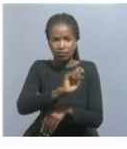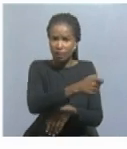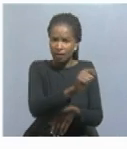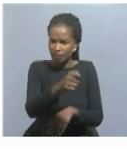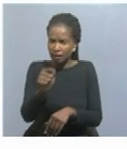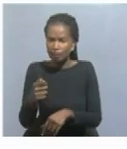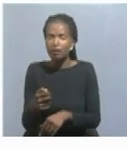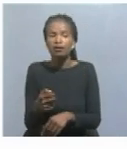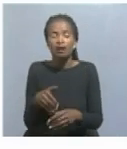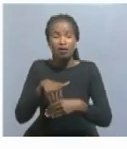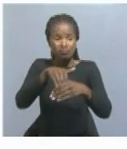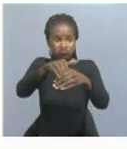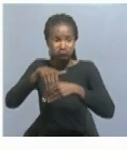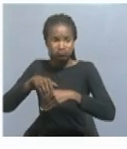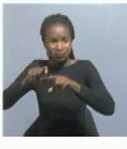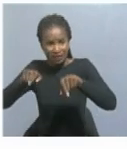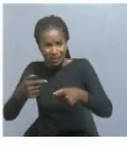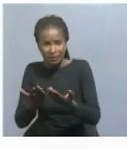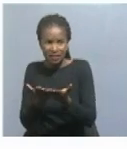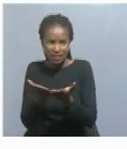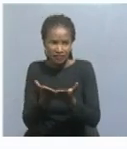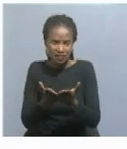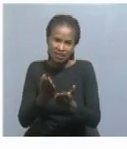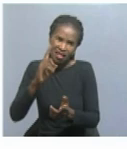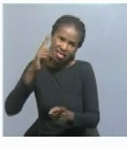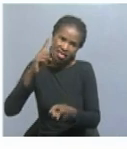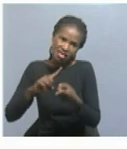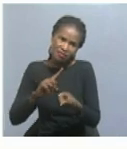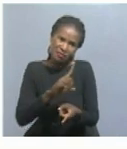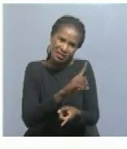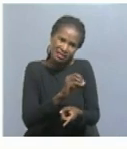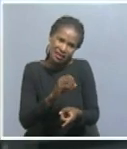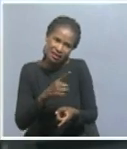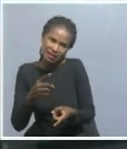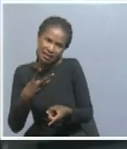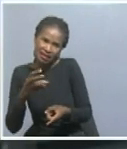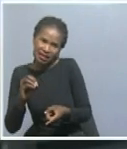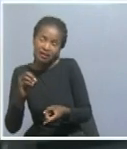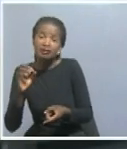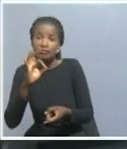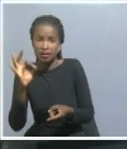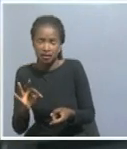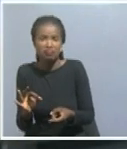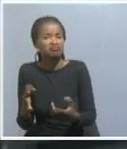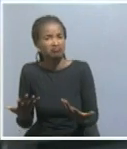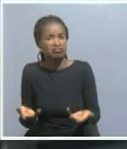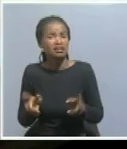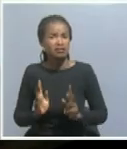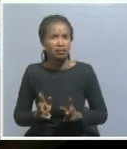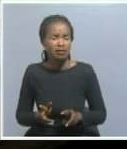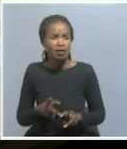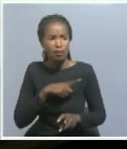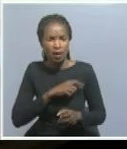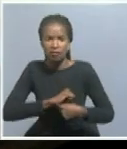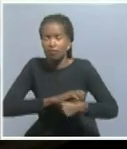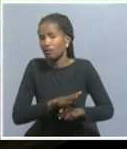really reduced to between 10 to 30%. And that was to be expected. But what we are doing also is